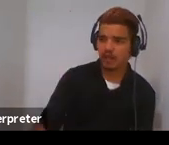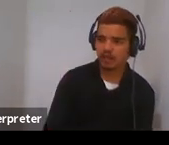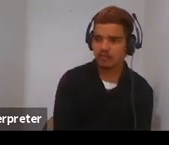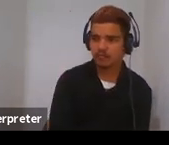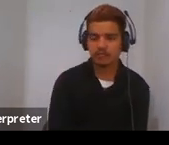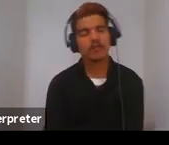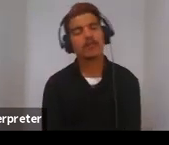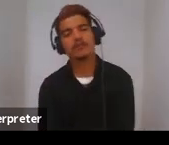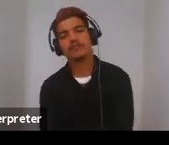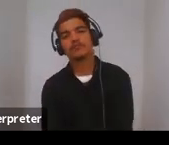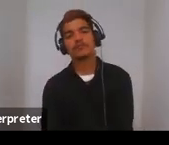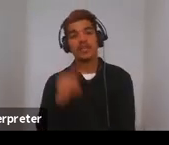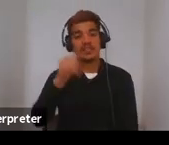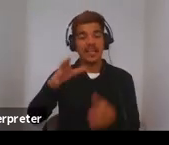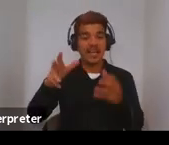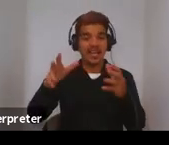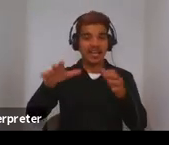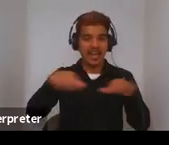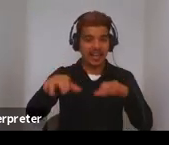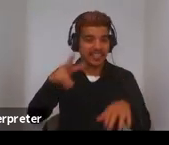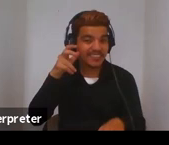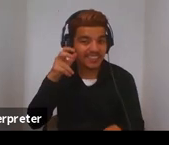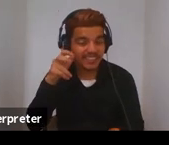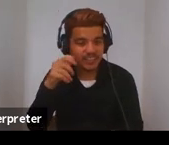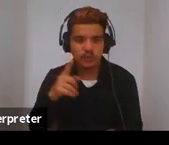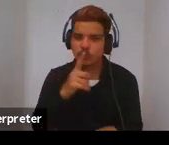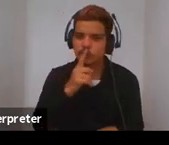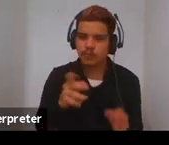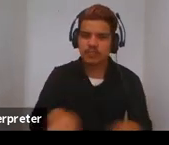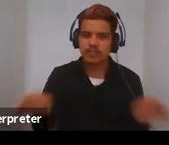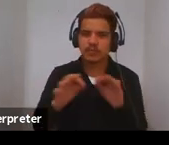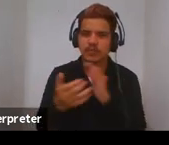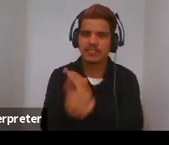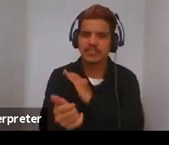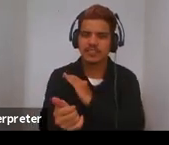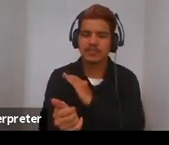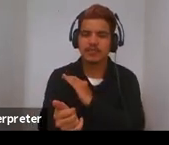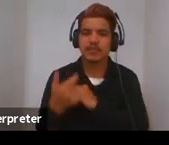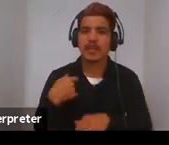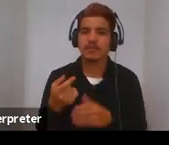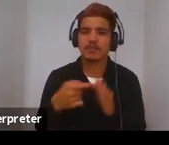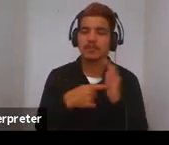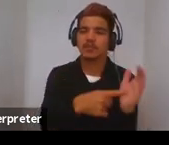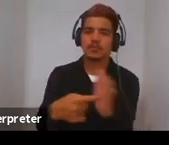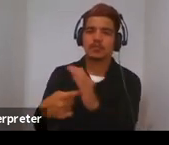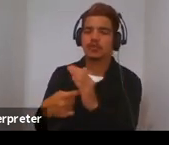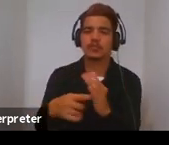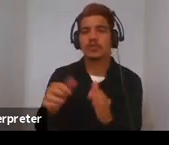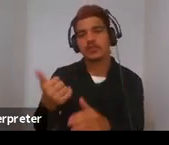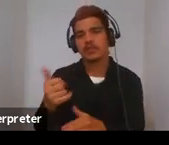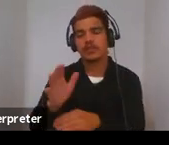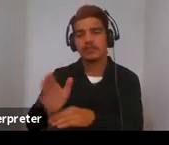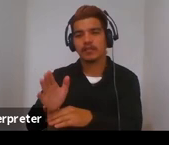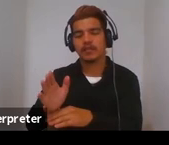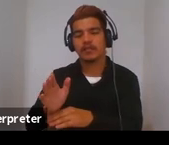So this active listening stance is a really important skill. And I'm going to show you another video